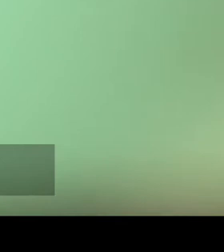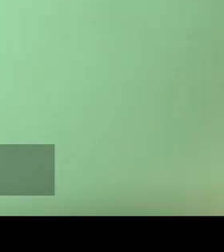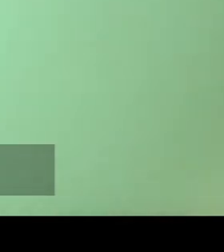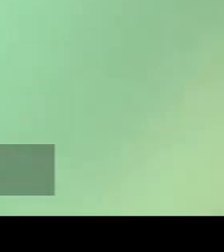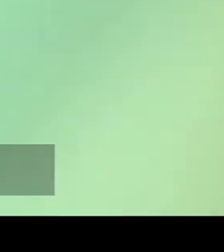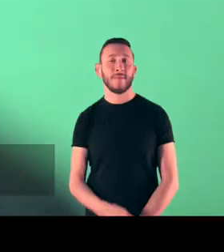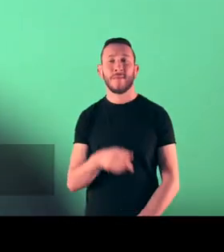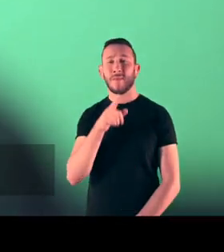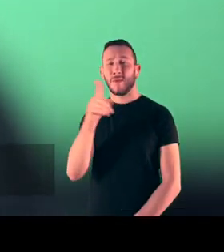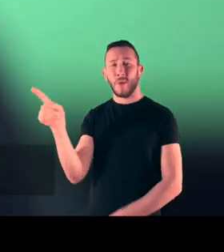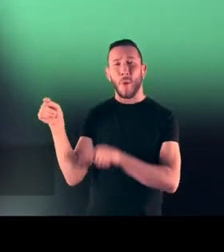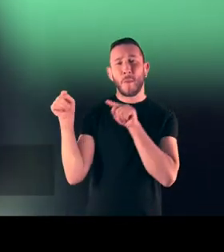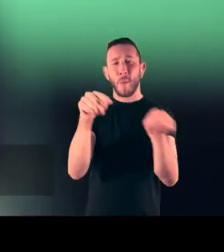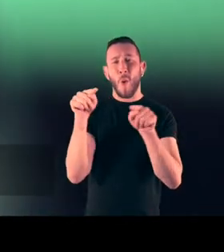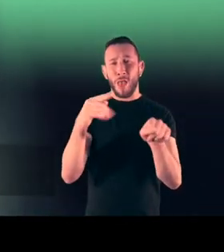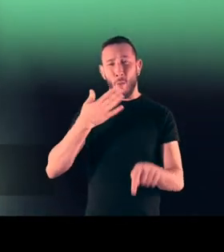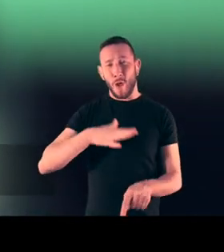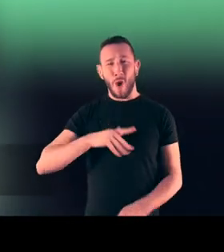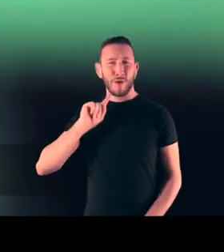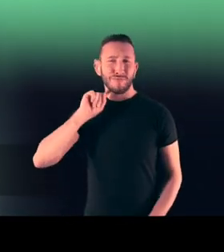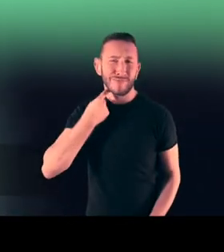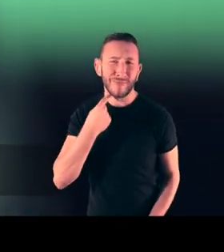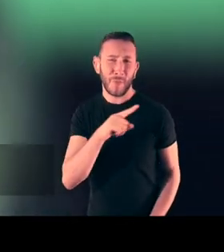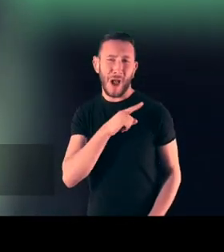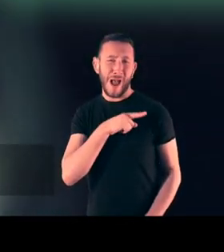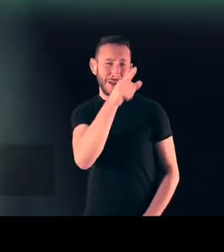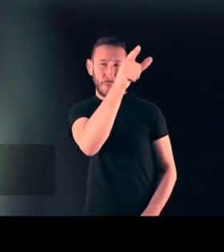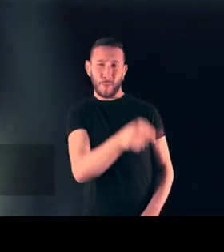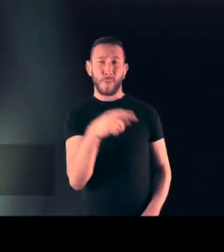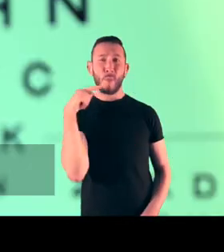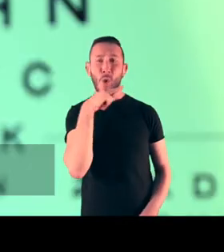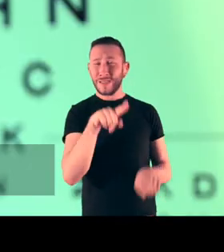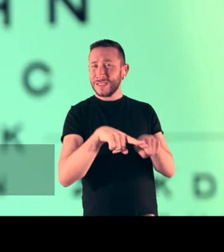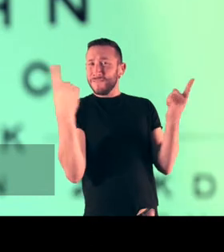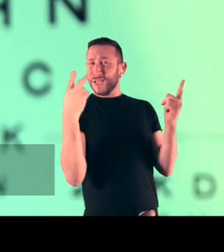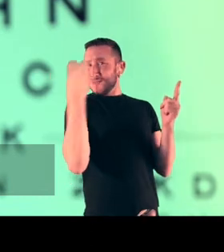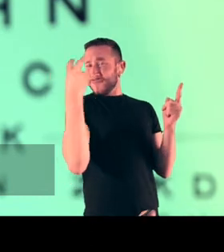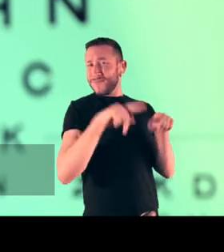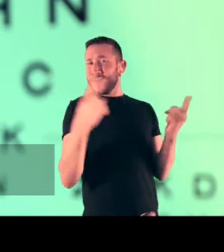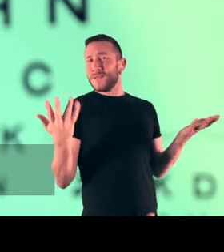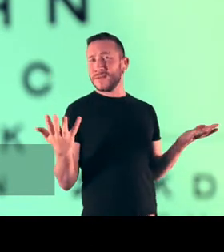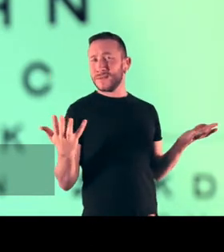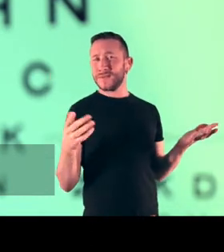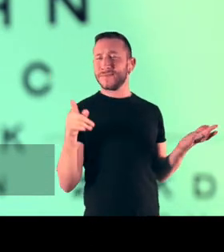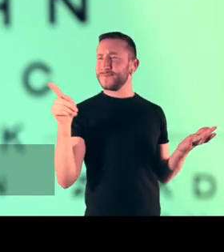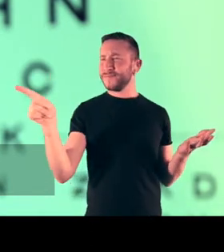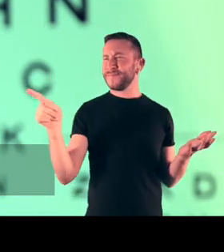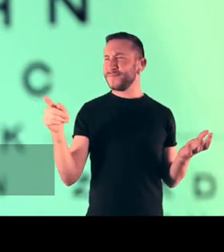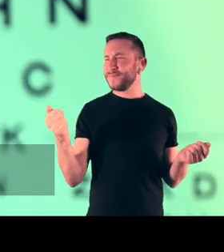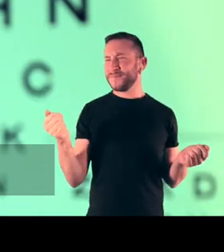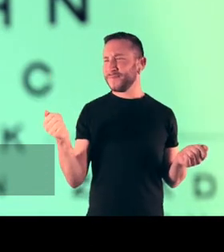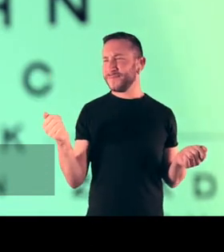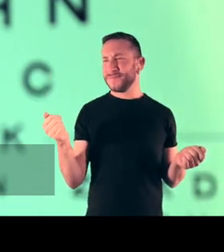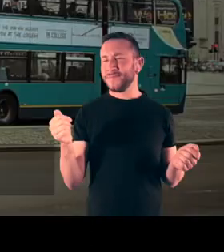and things like that. And they just wanted to be mean because the young boy was different. It almost sounds like